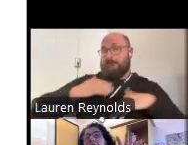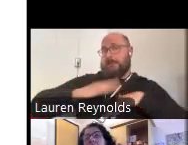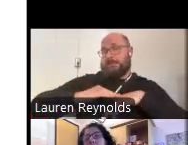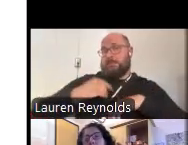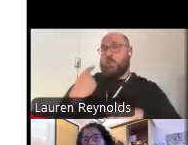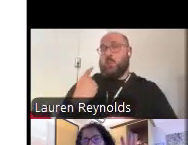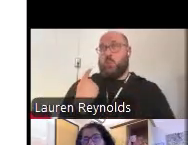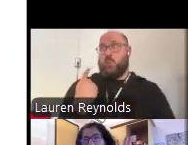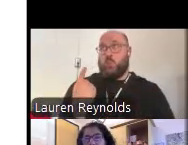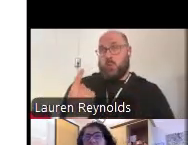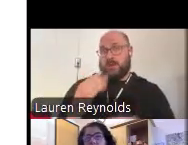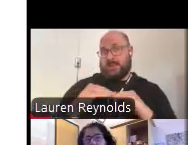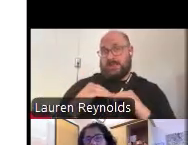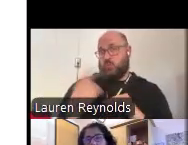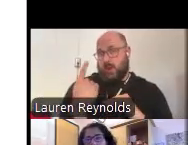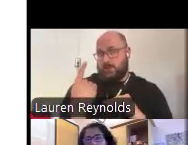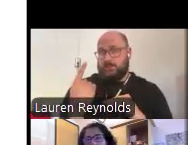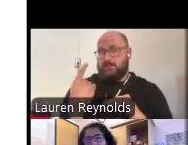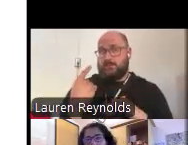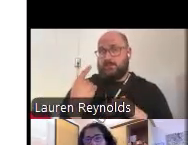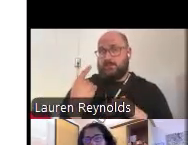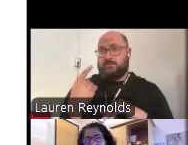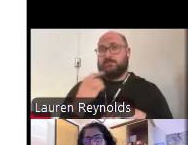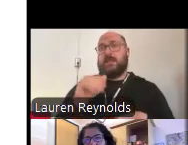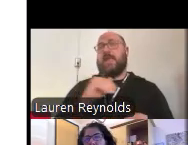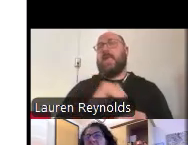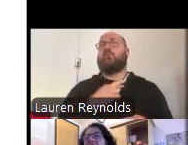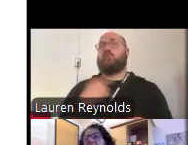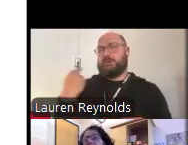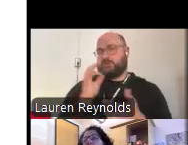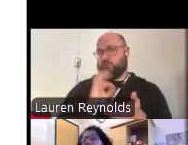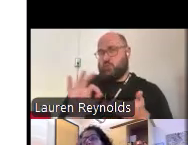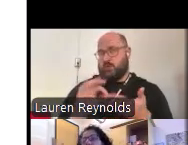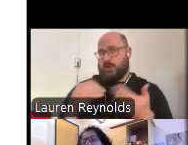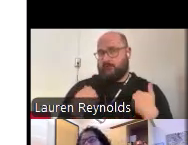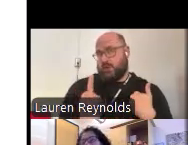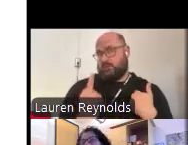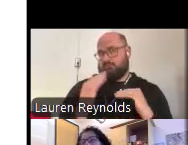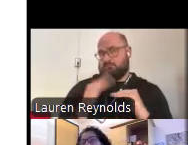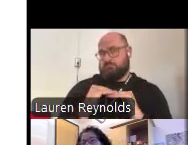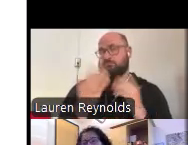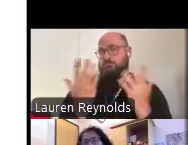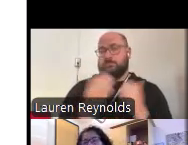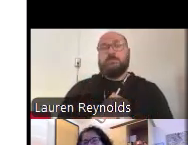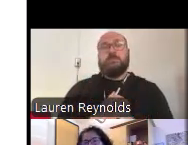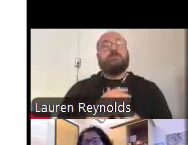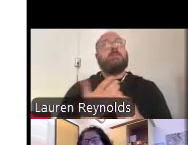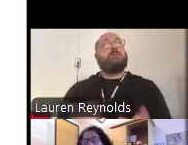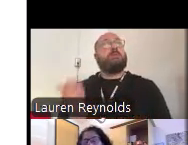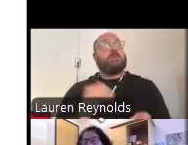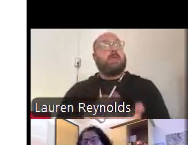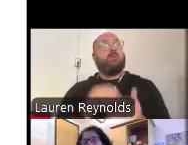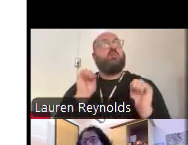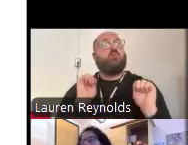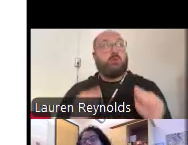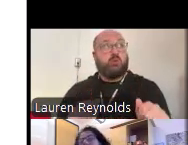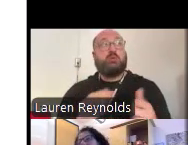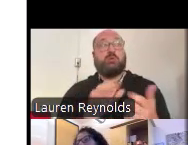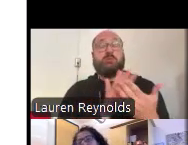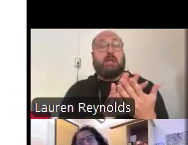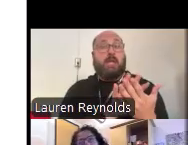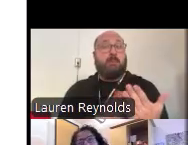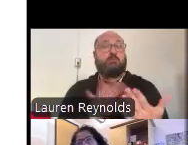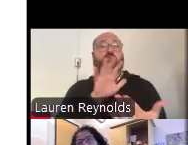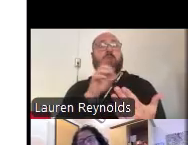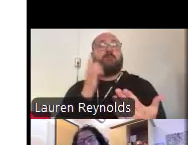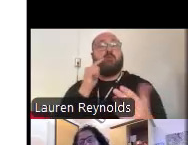one at-risk score. Okay. And again, we could abstract for children, they could